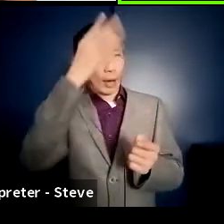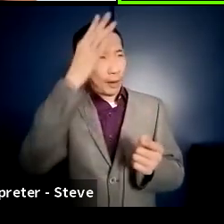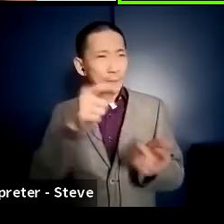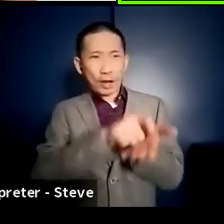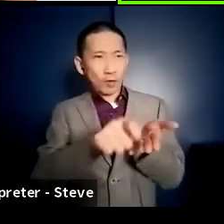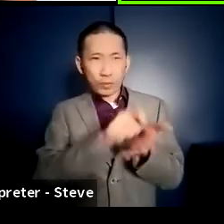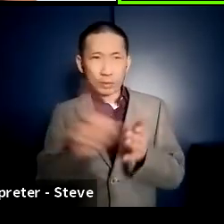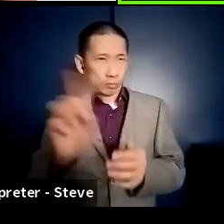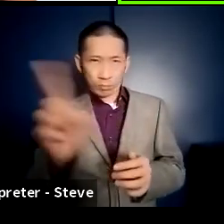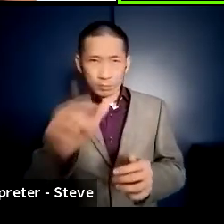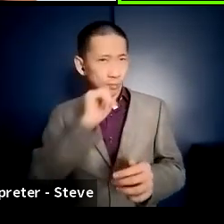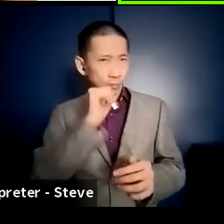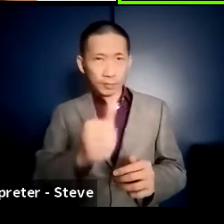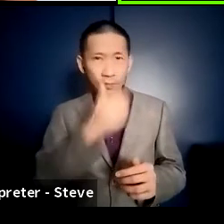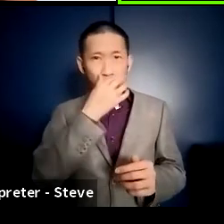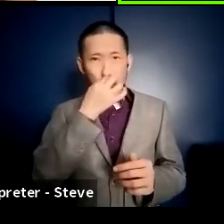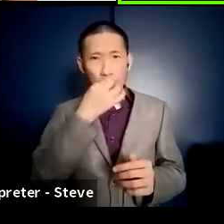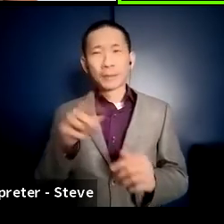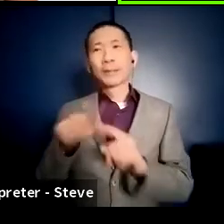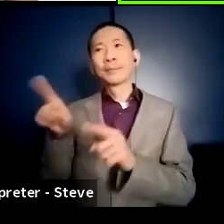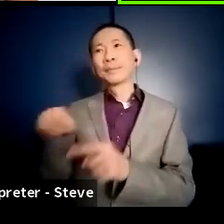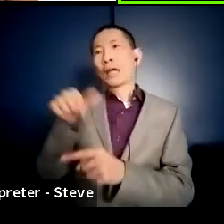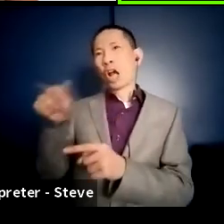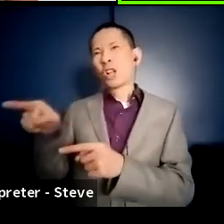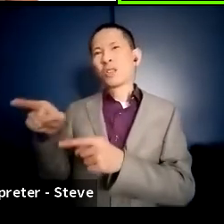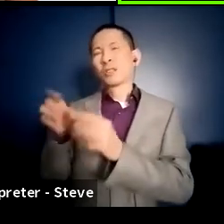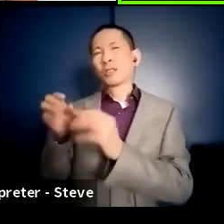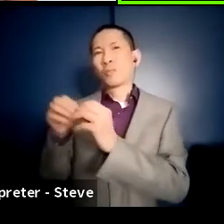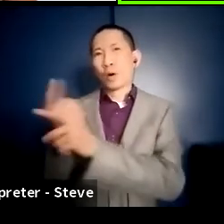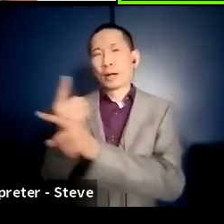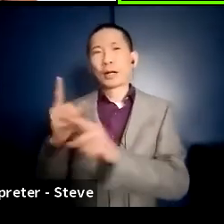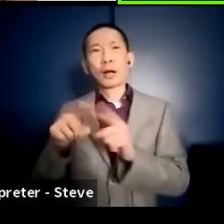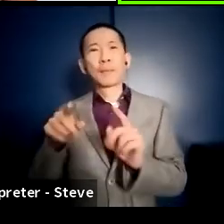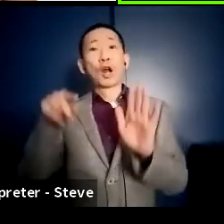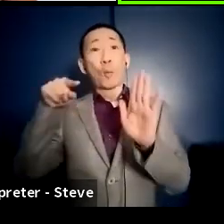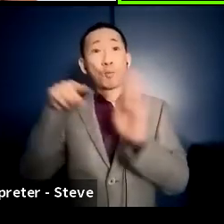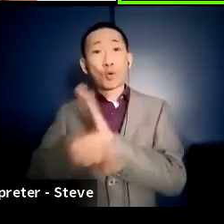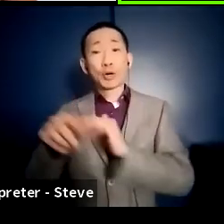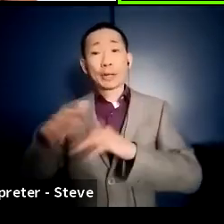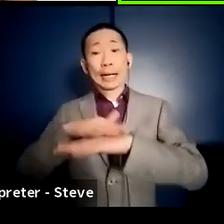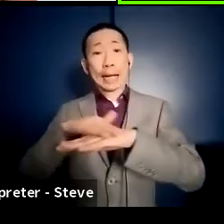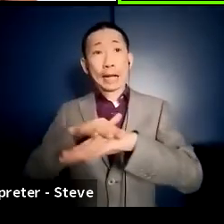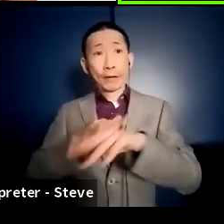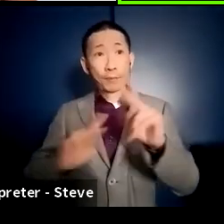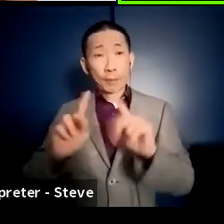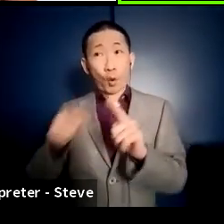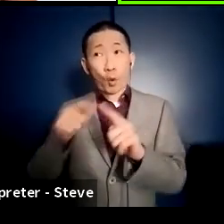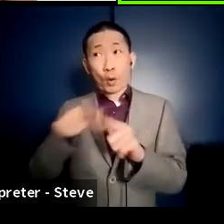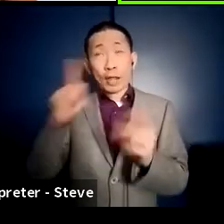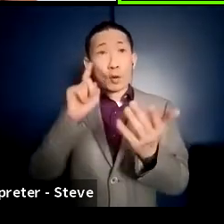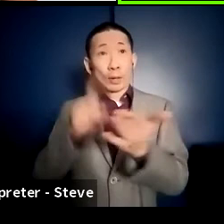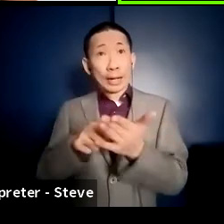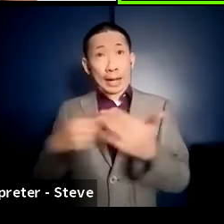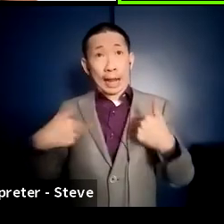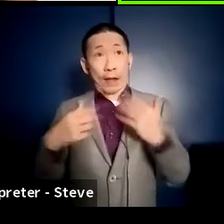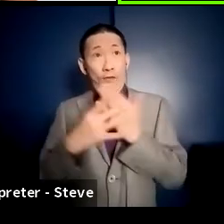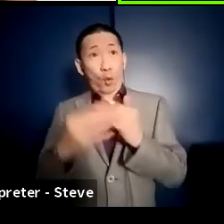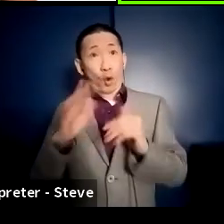book. It's better and more accurate. Anyway, but literally murdering Native people when they realized that there was oil on their